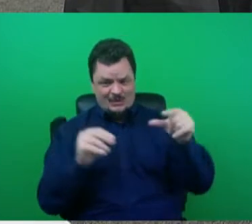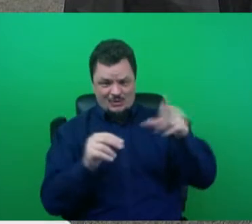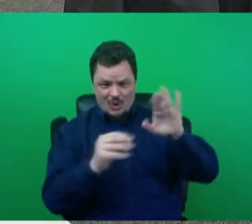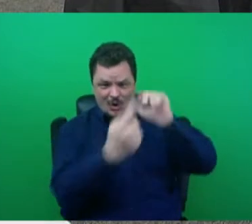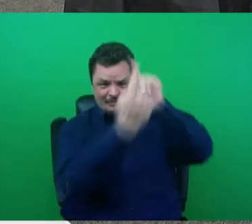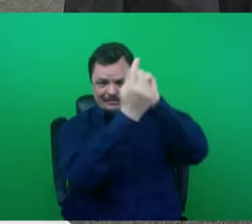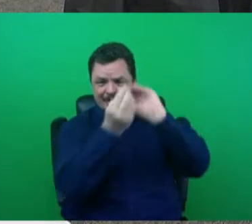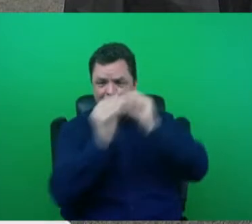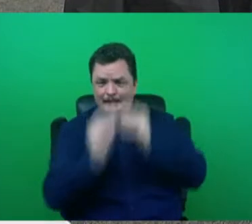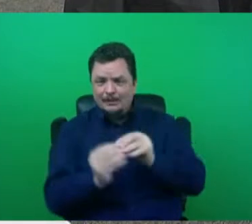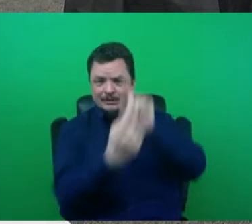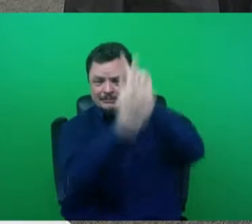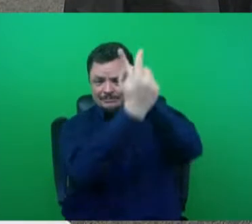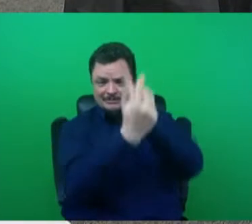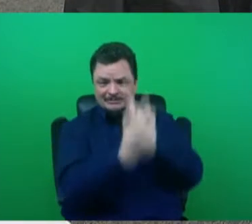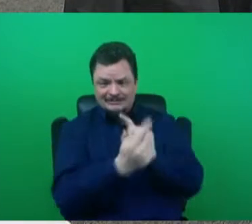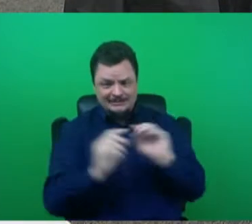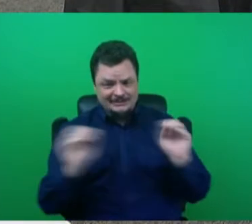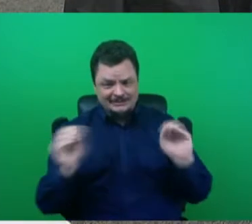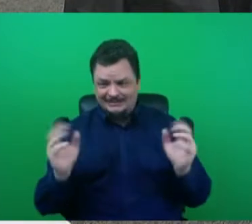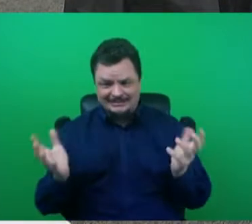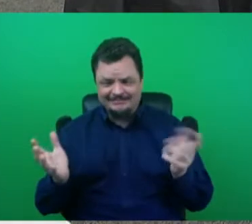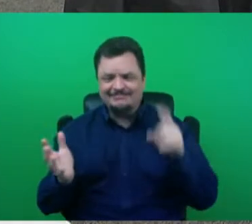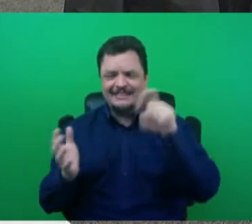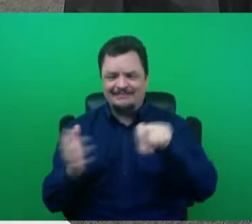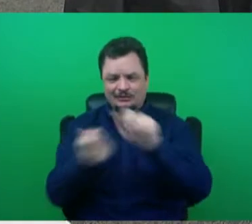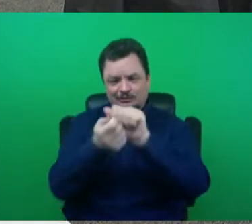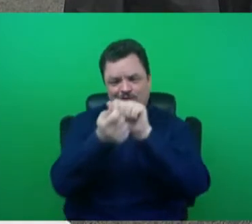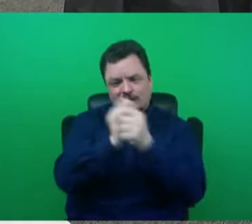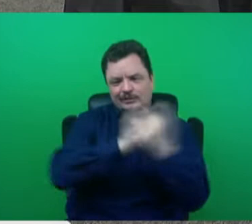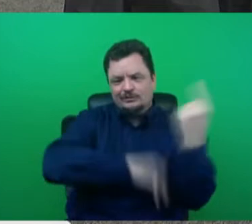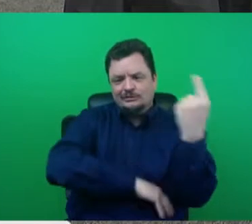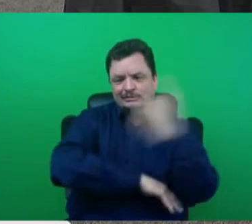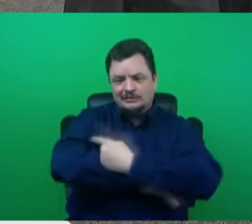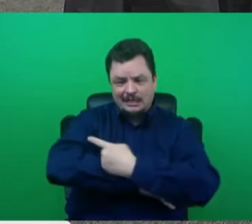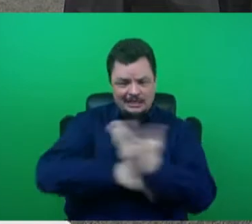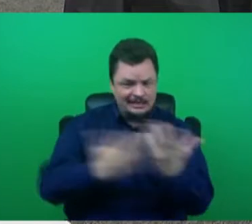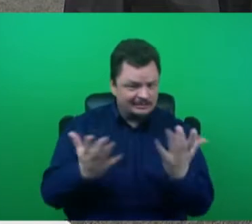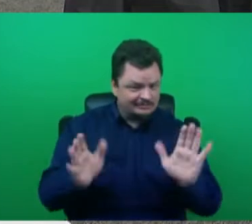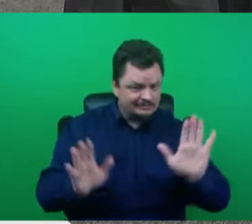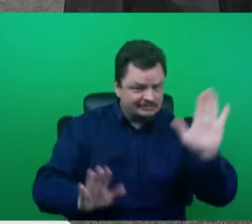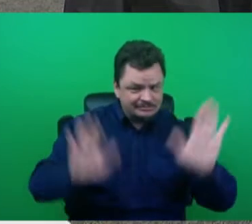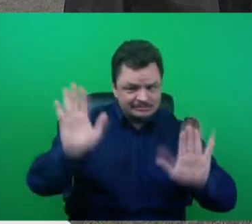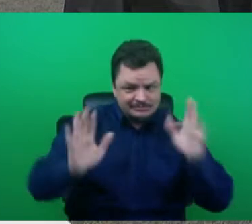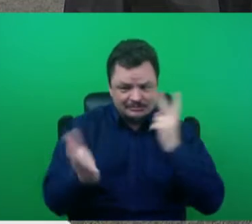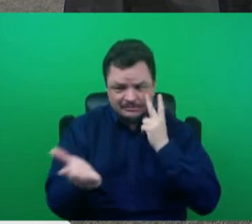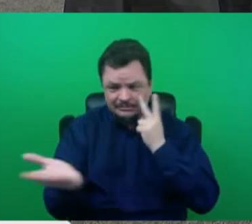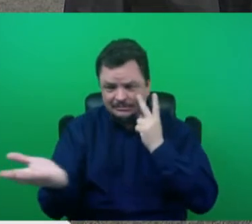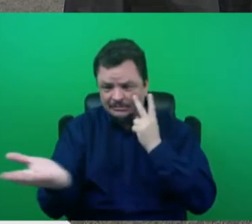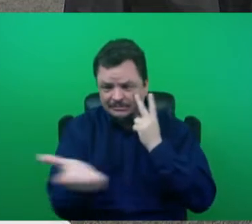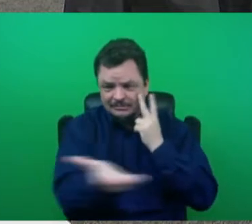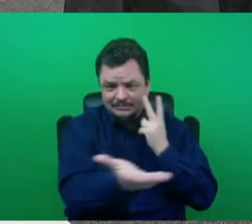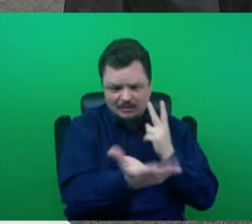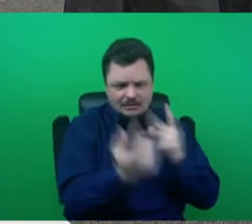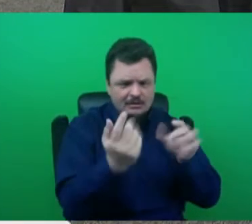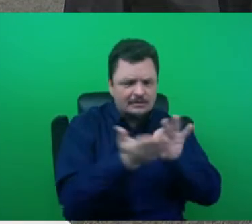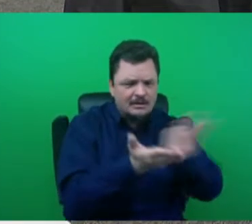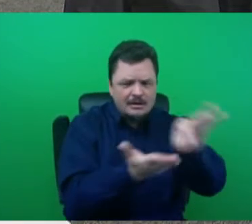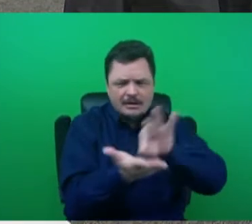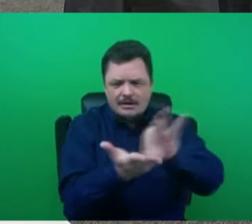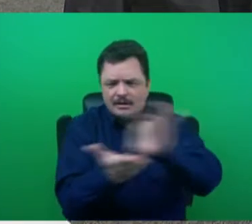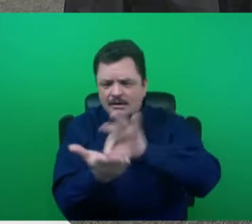So those who attend, okay? Tammy, you'll be gone. 1, 2, 3, you're gonna go?